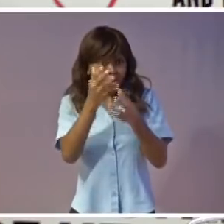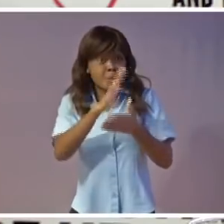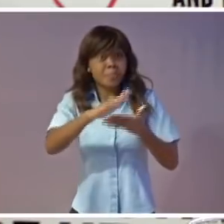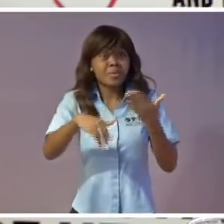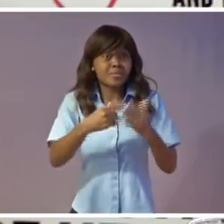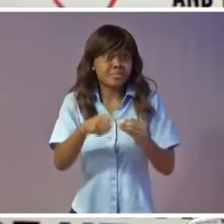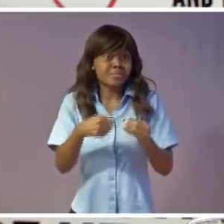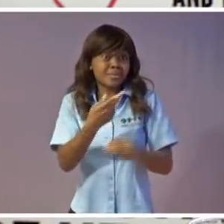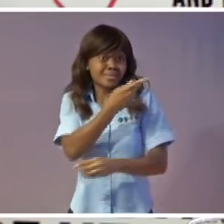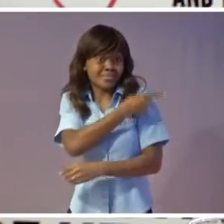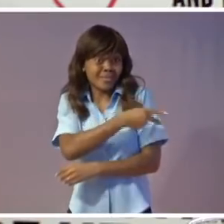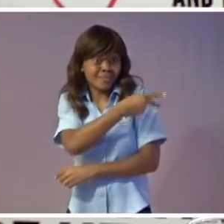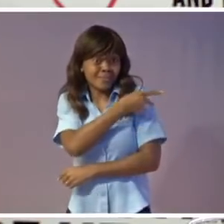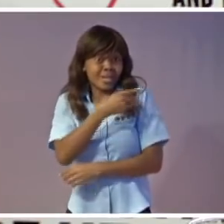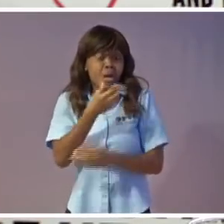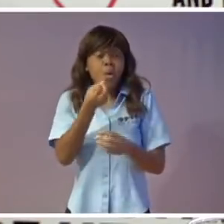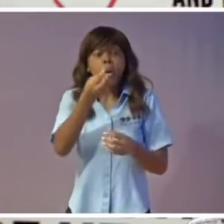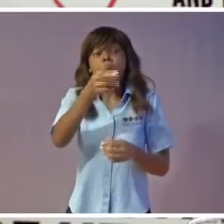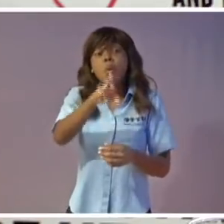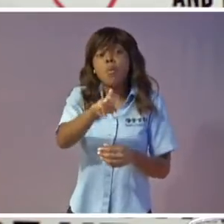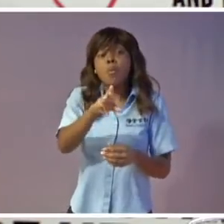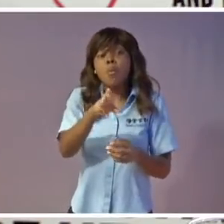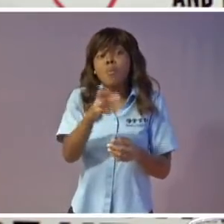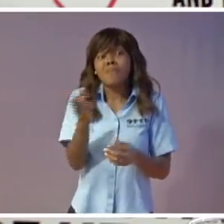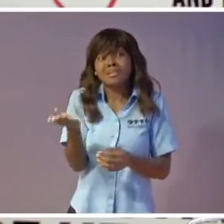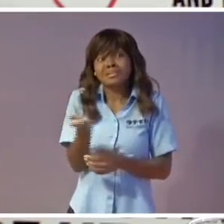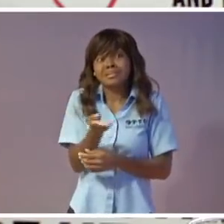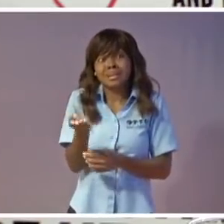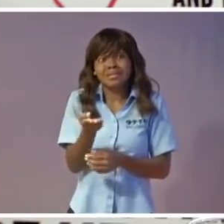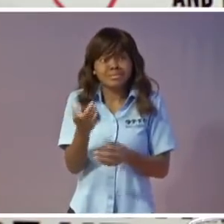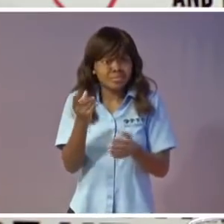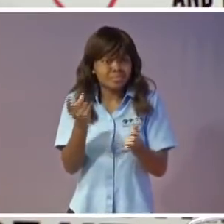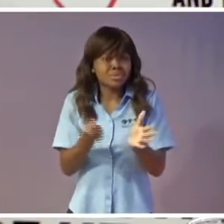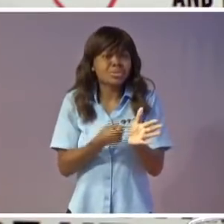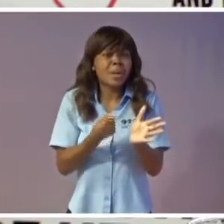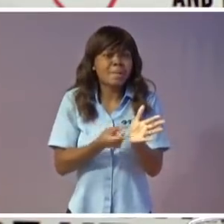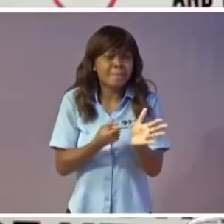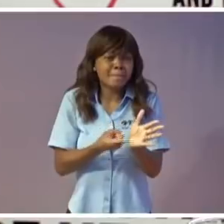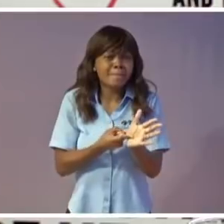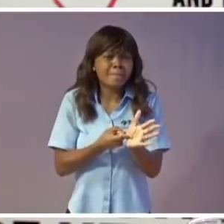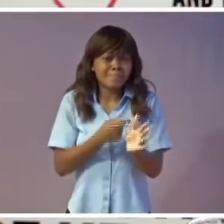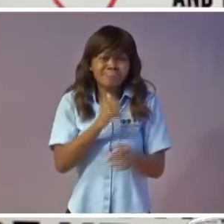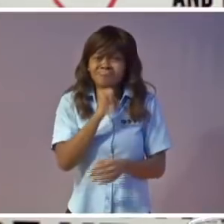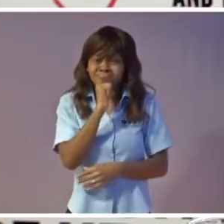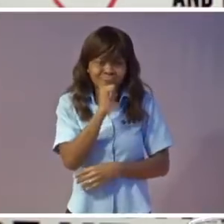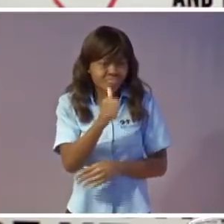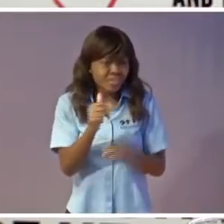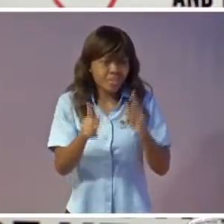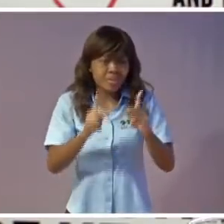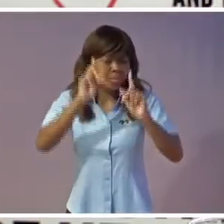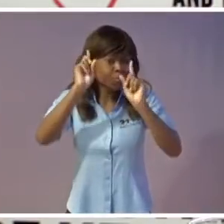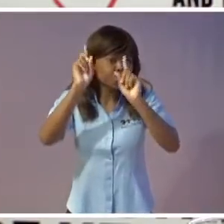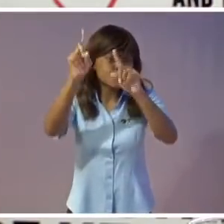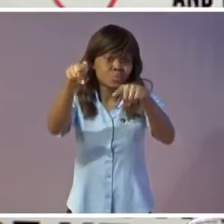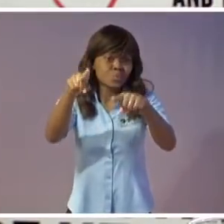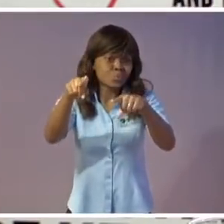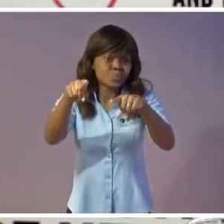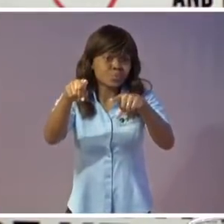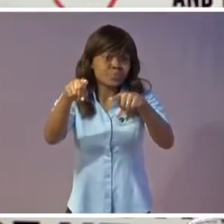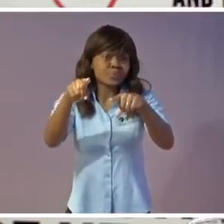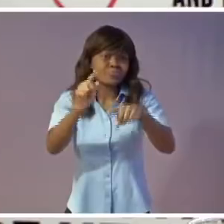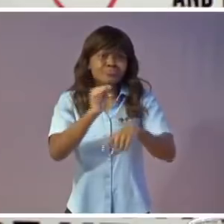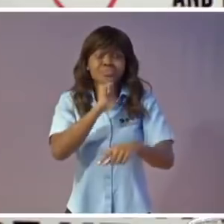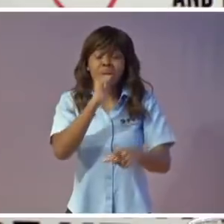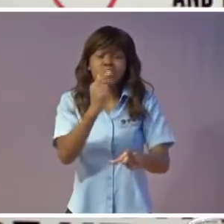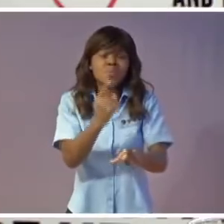are in fact not entitled to that information. It may not be the next of kin recorded on the admission sheet.